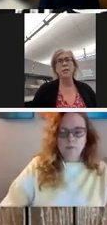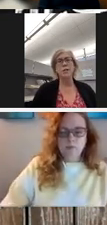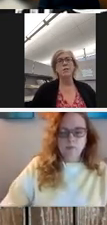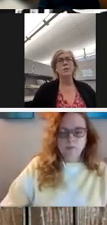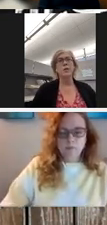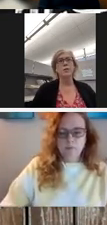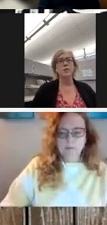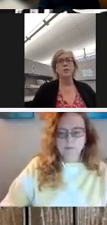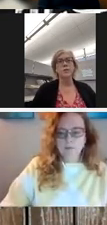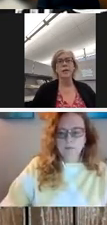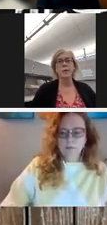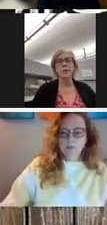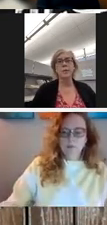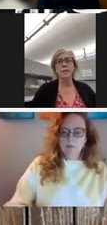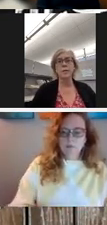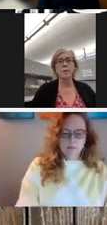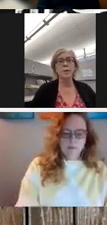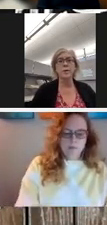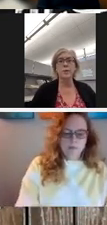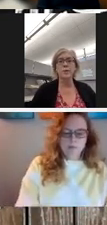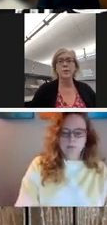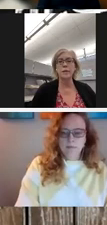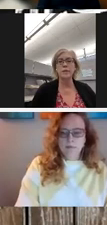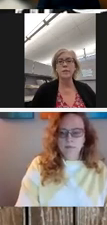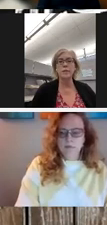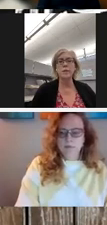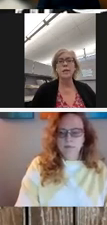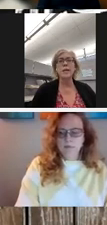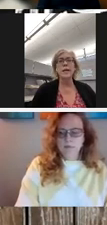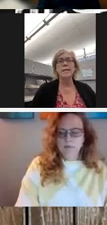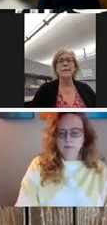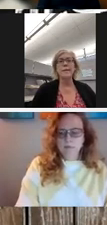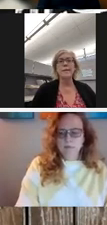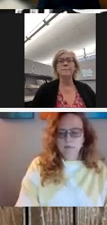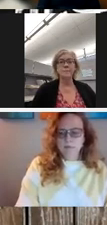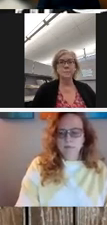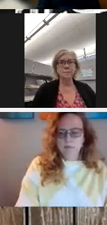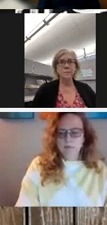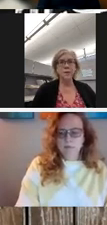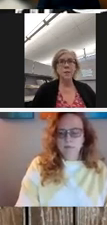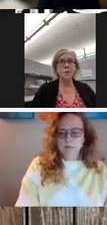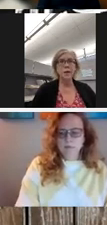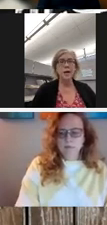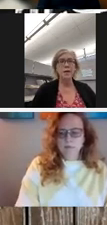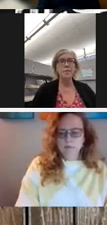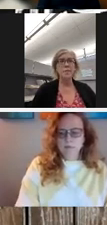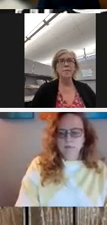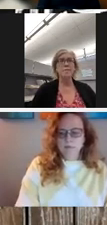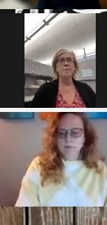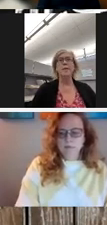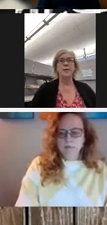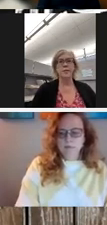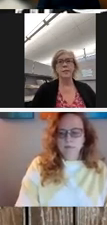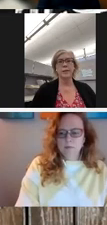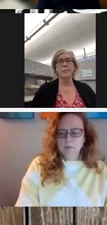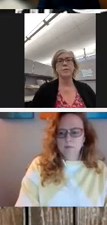center. So if you go to sacramentoworks.org, you can go in there and register, and then you would